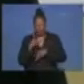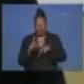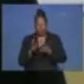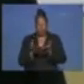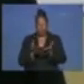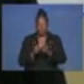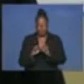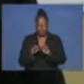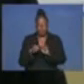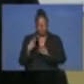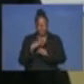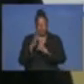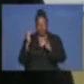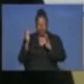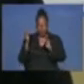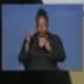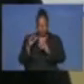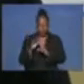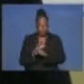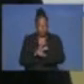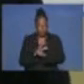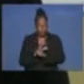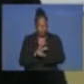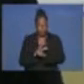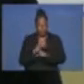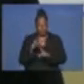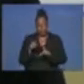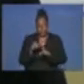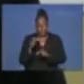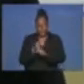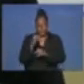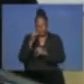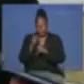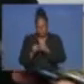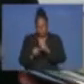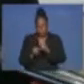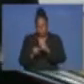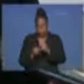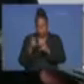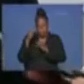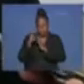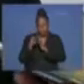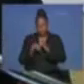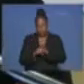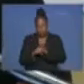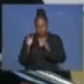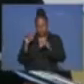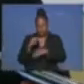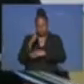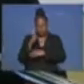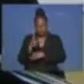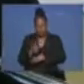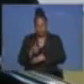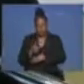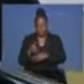So we remain hopeful that once the Bahamas Public Service Union gets the final agreement, hopefully by tomorrow, that it